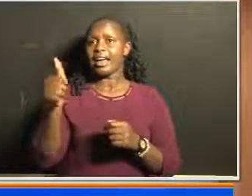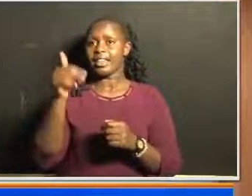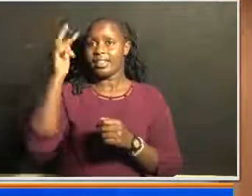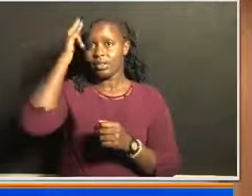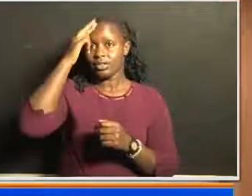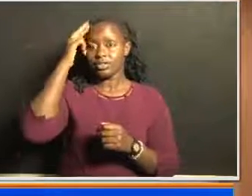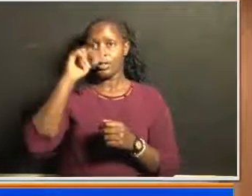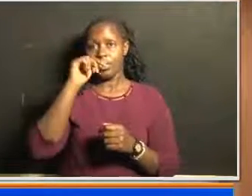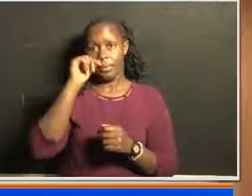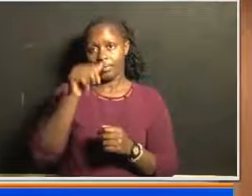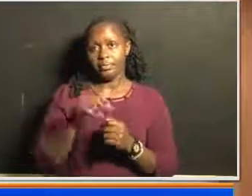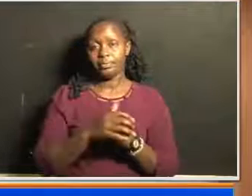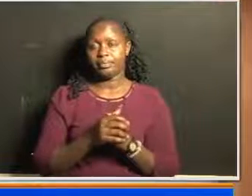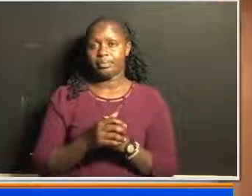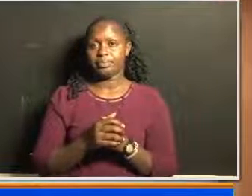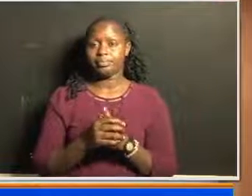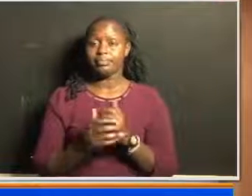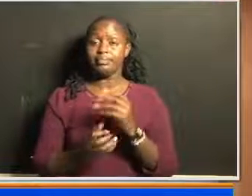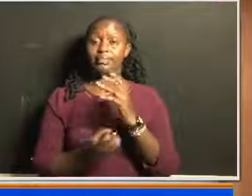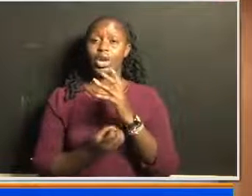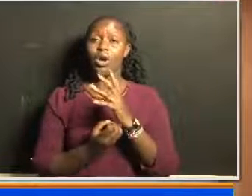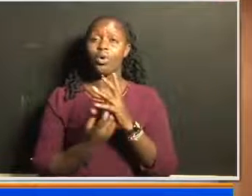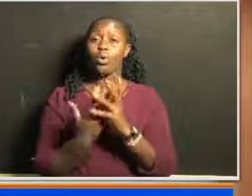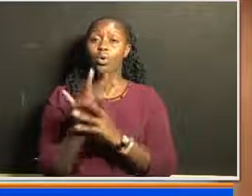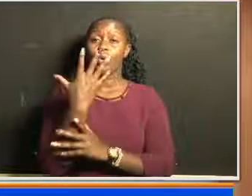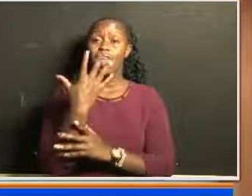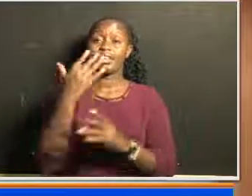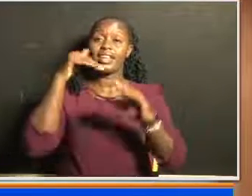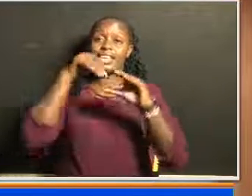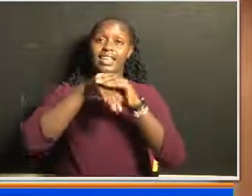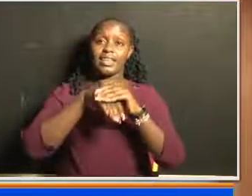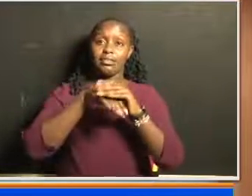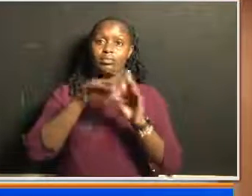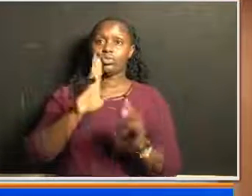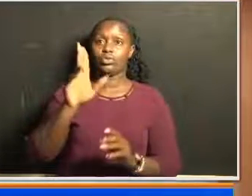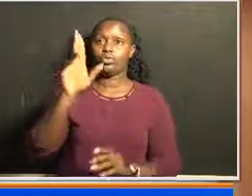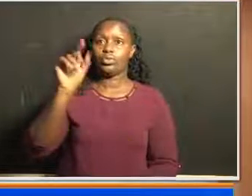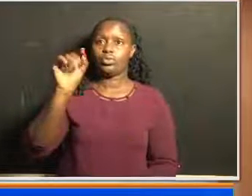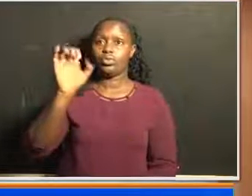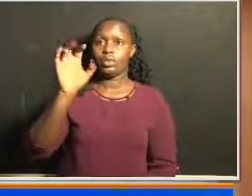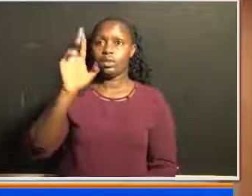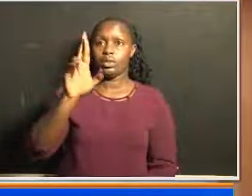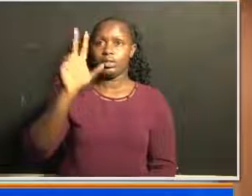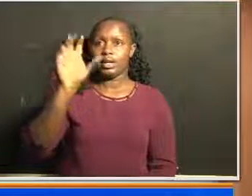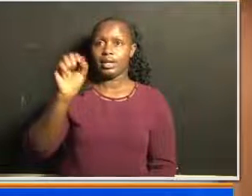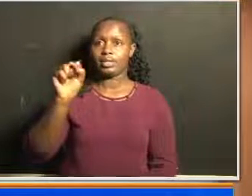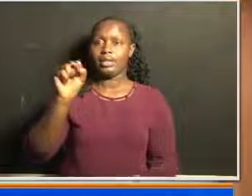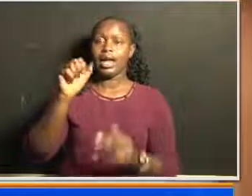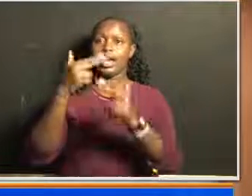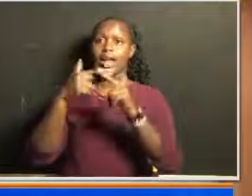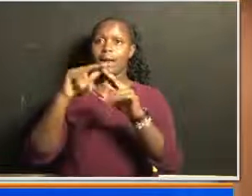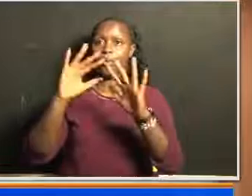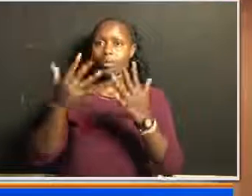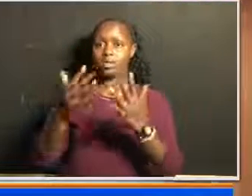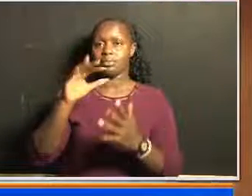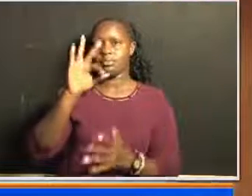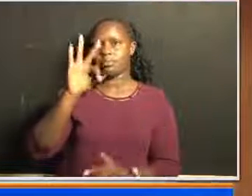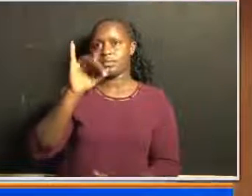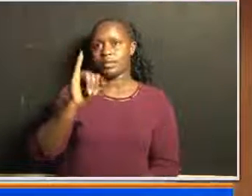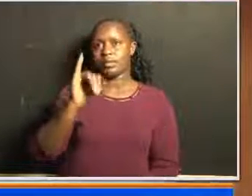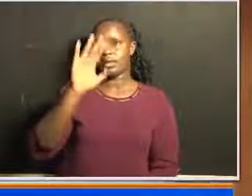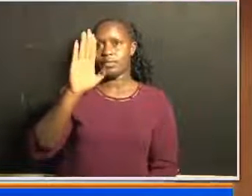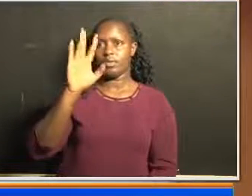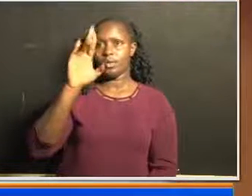called growths within the uterus, what we basically call fibroids. And fibroids